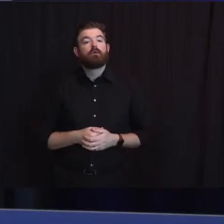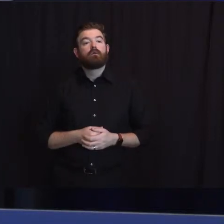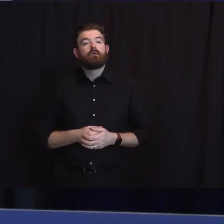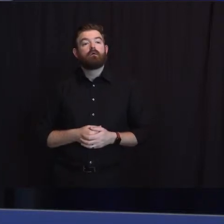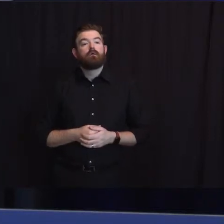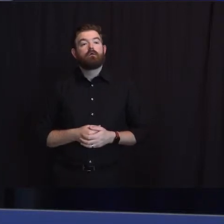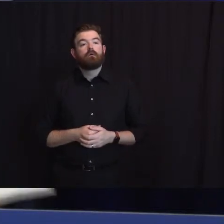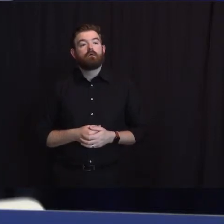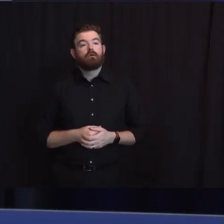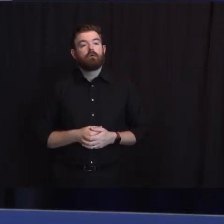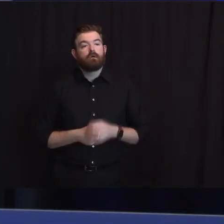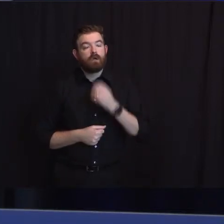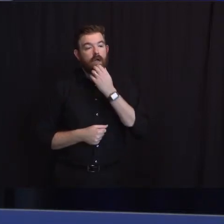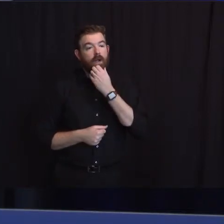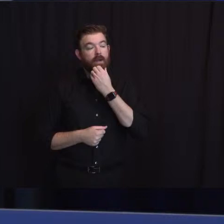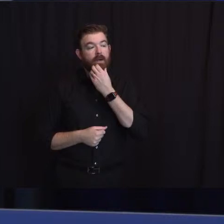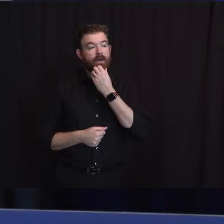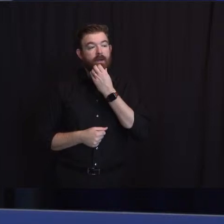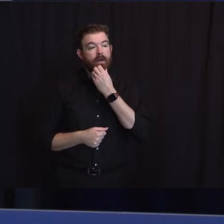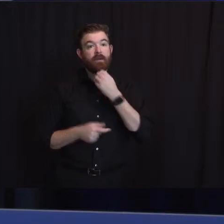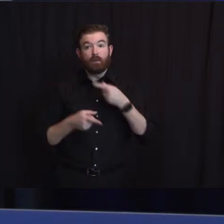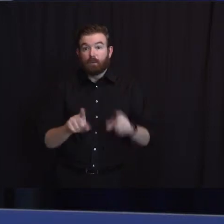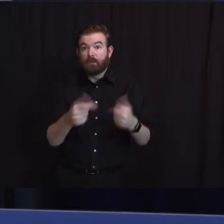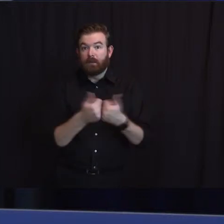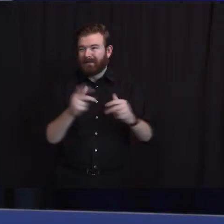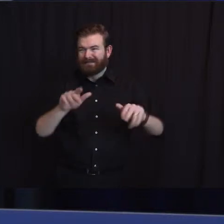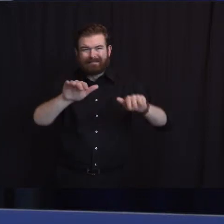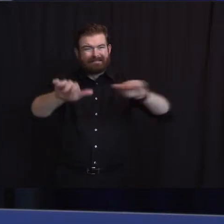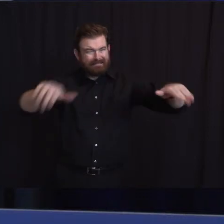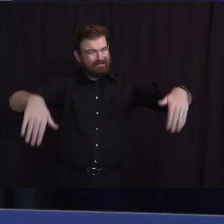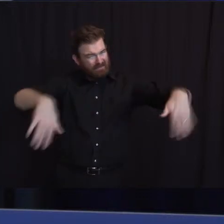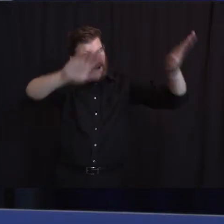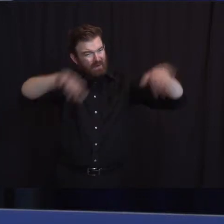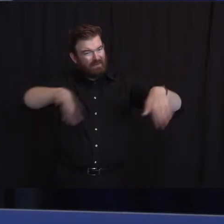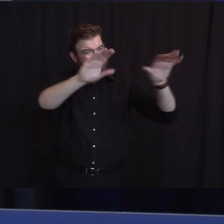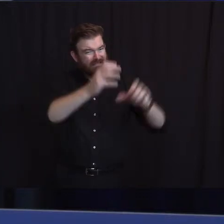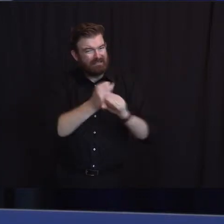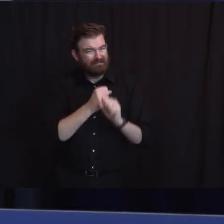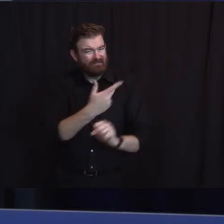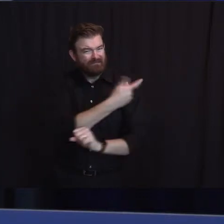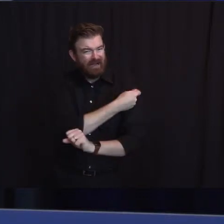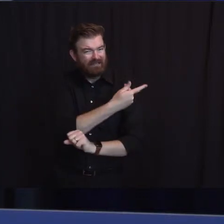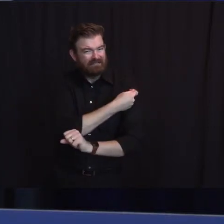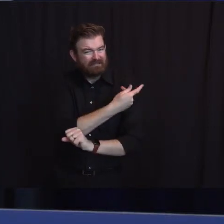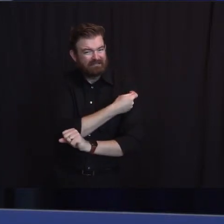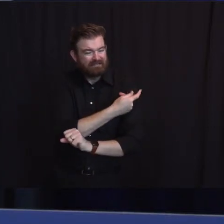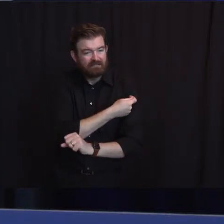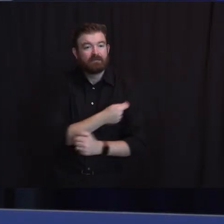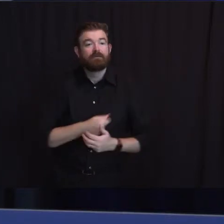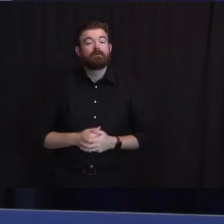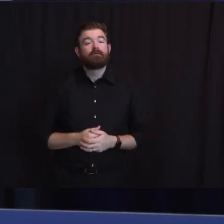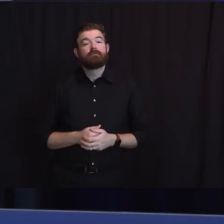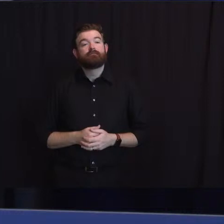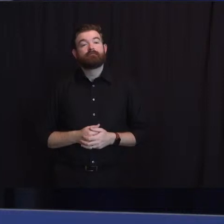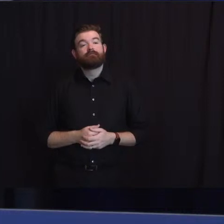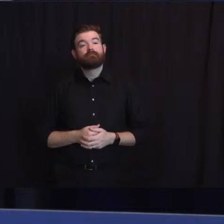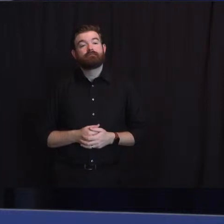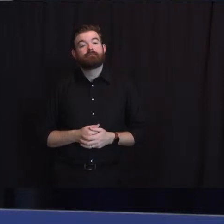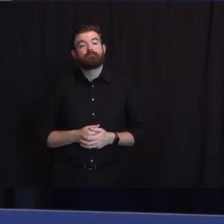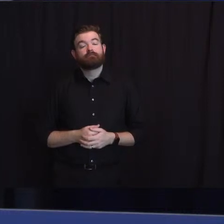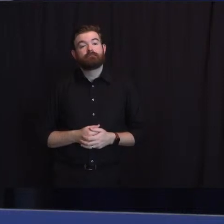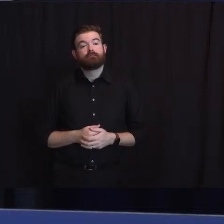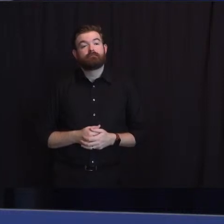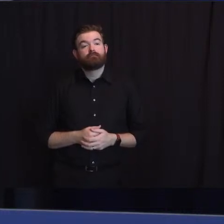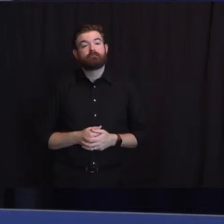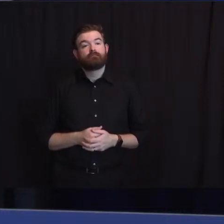questions. As we celebrate Memorial Day weekend, we know many individuals are planning to travel to the Jersey Shore, and this is